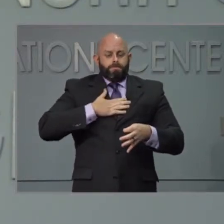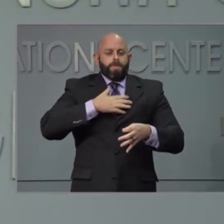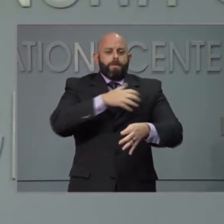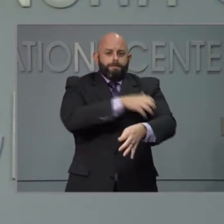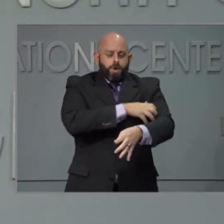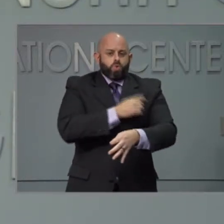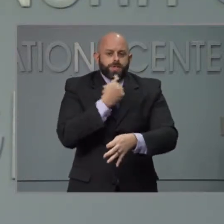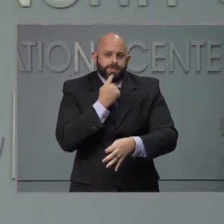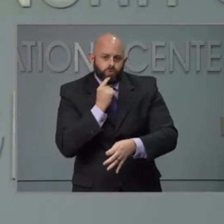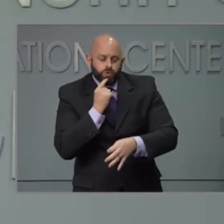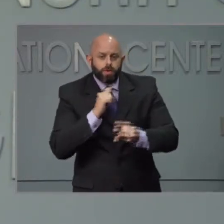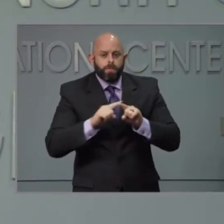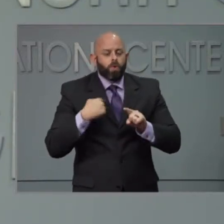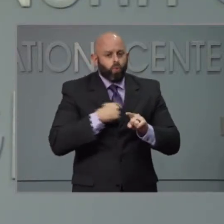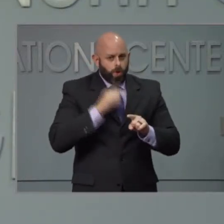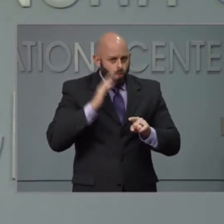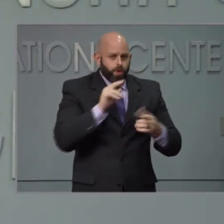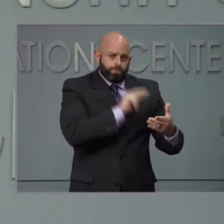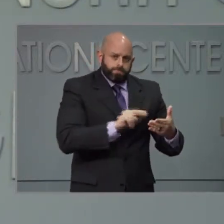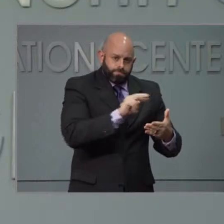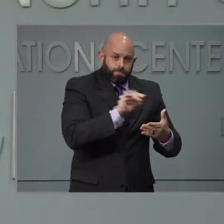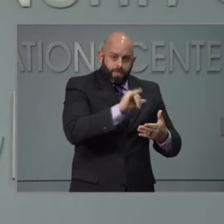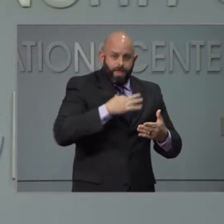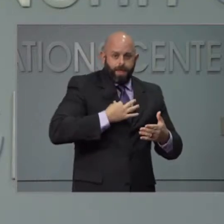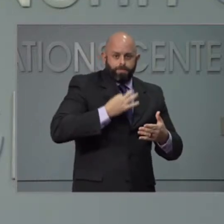that application along with others.